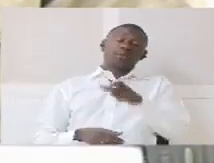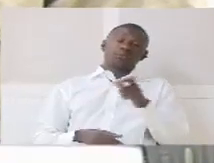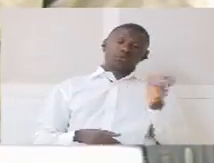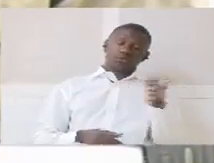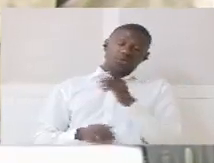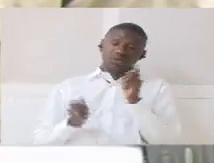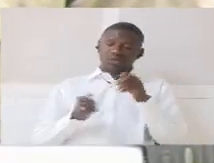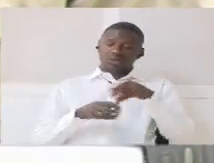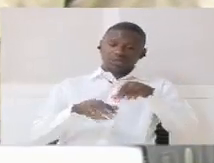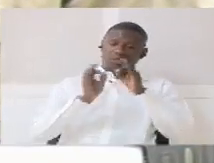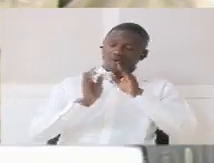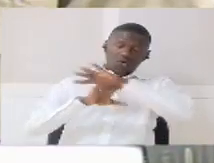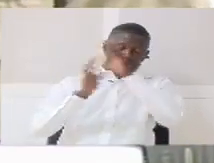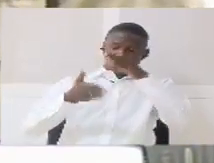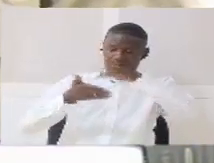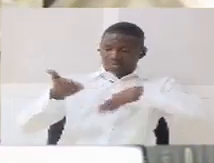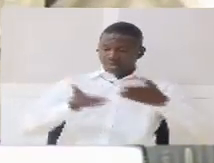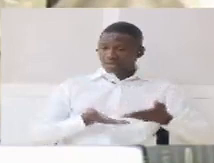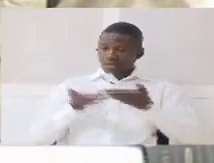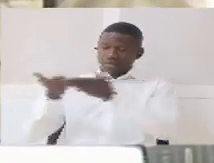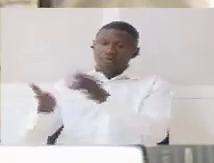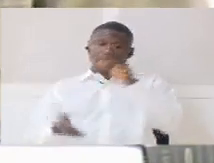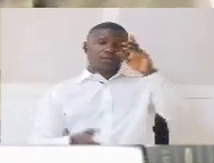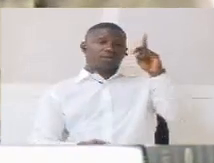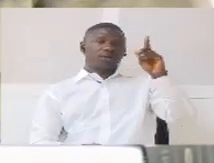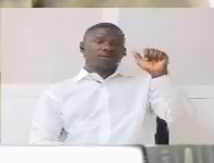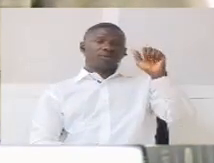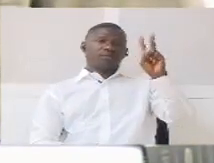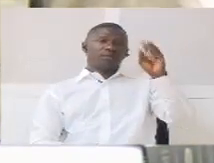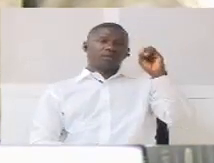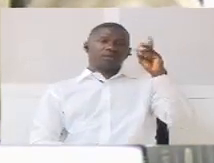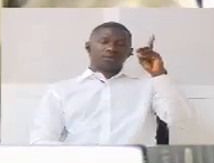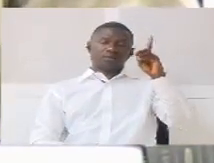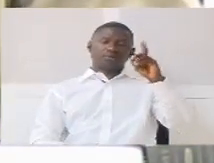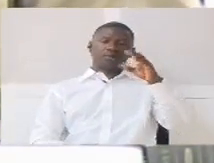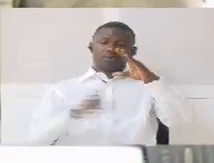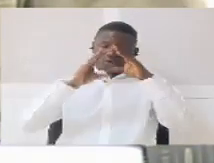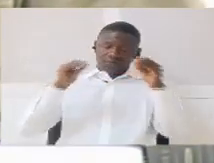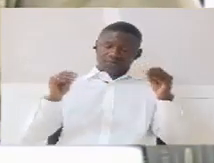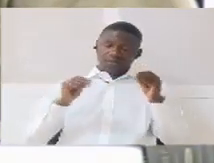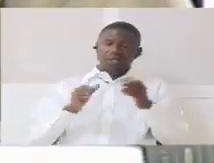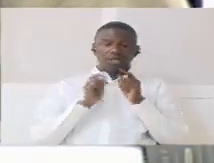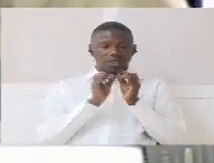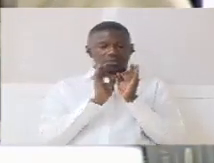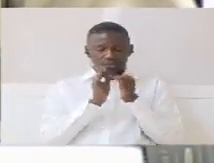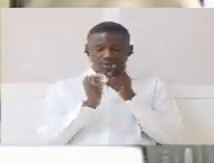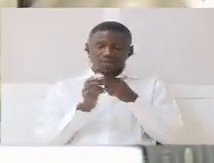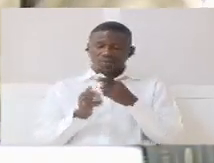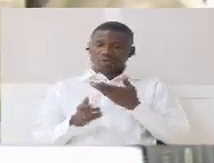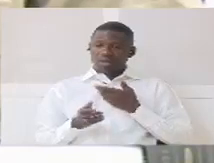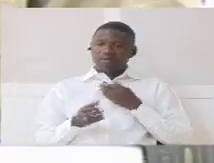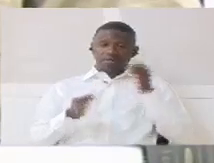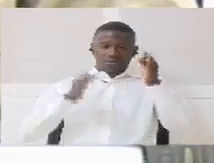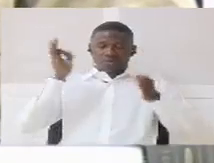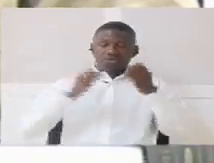commander now takes all these papers to David's office. Being on court nangam leso. And inform him that today we have this number of courts. Atani somebody think the